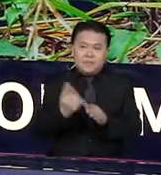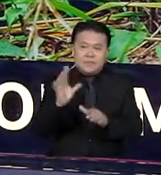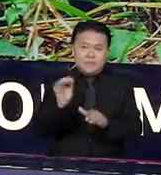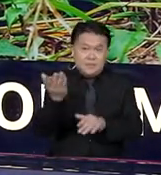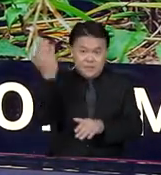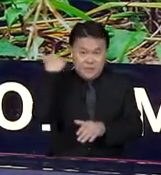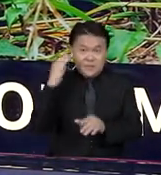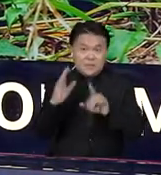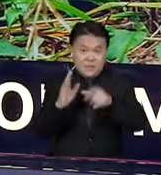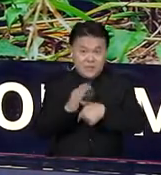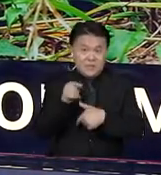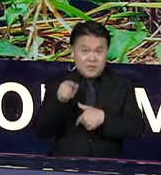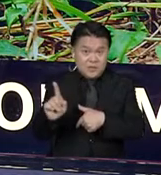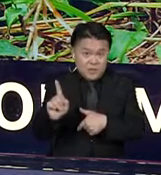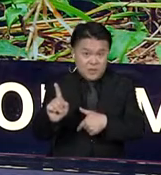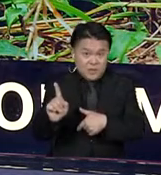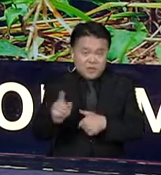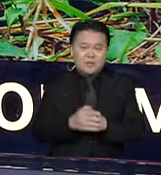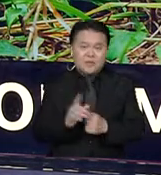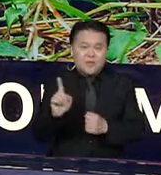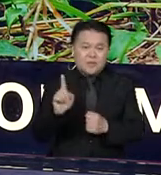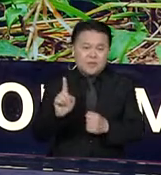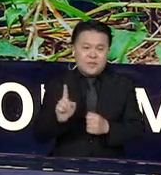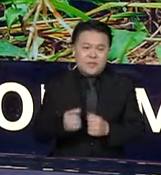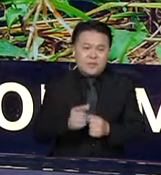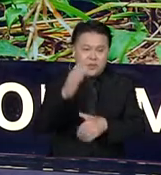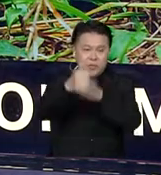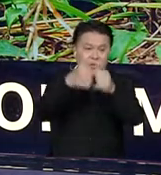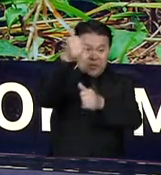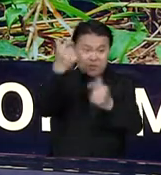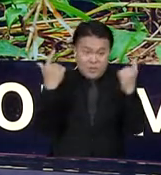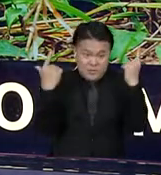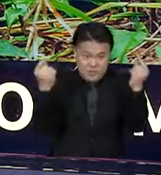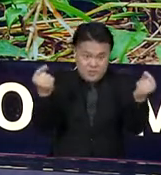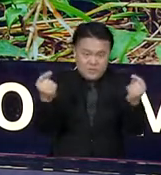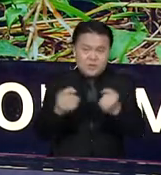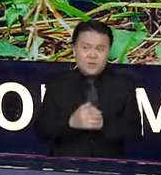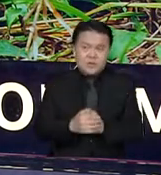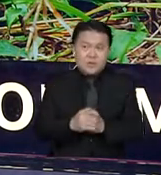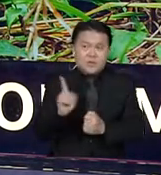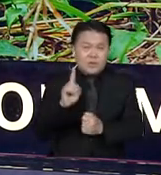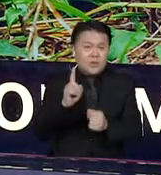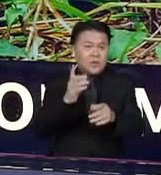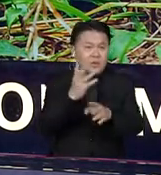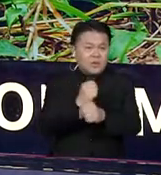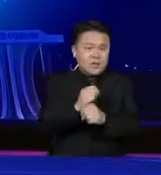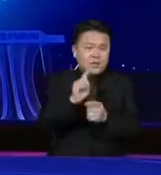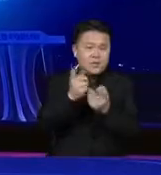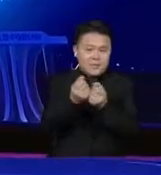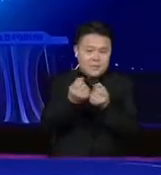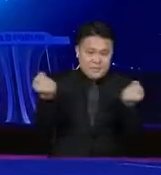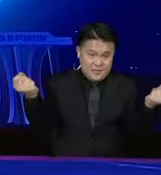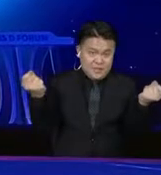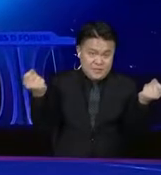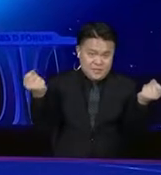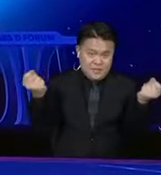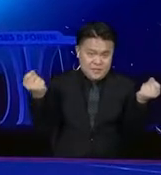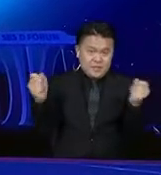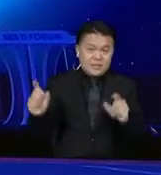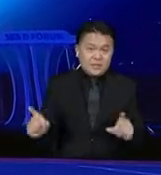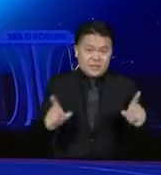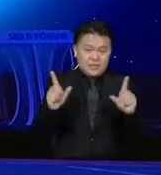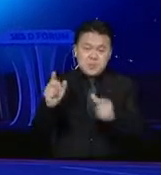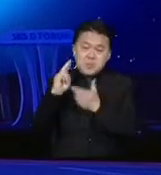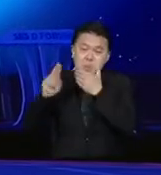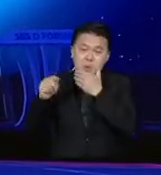common ancestor, but then the two populations, they split. Chimpanzees on the north side of the Congo River and